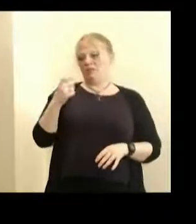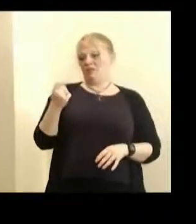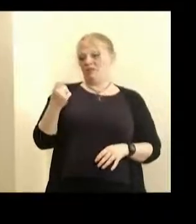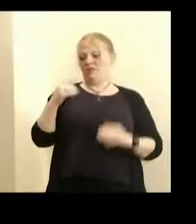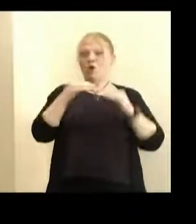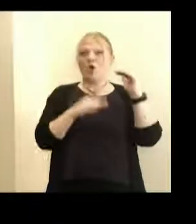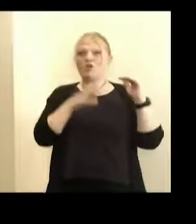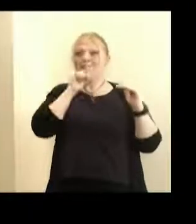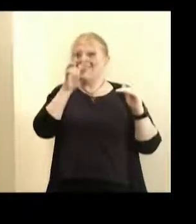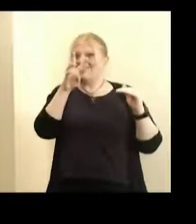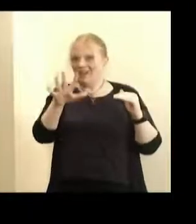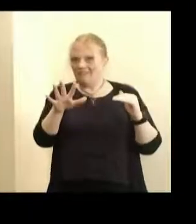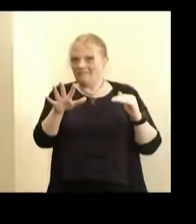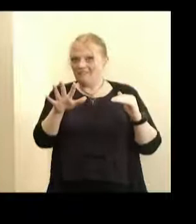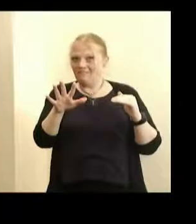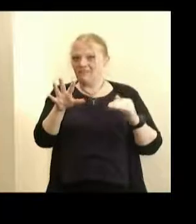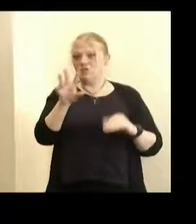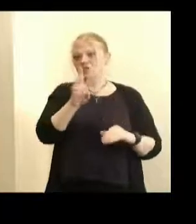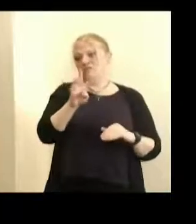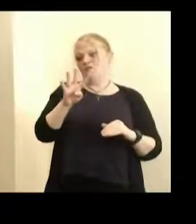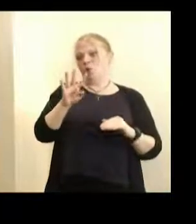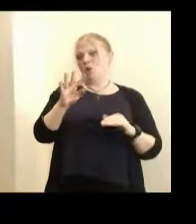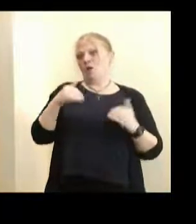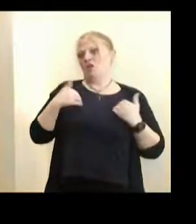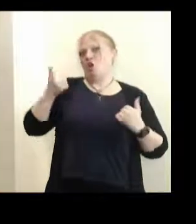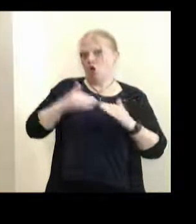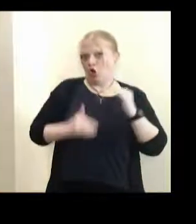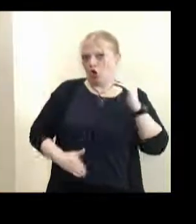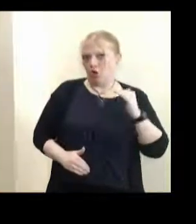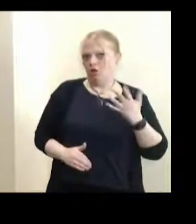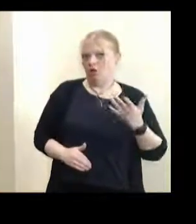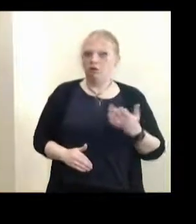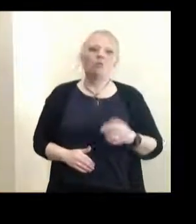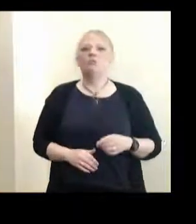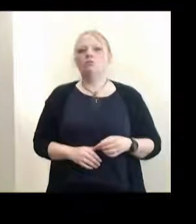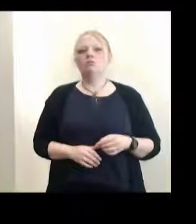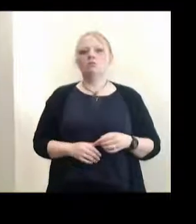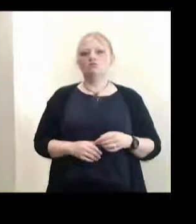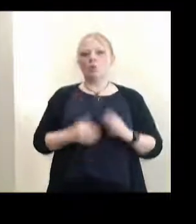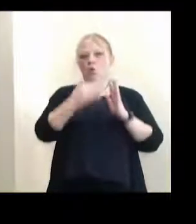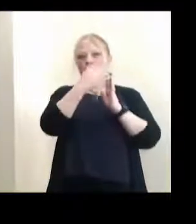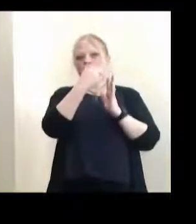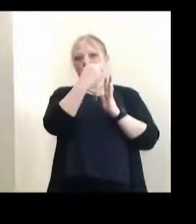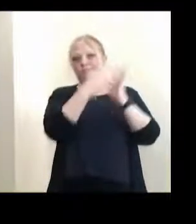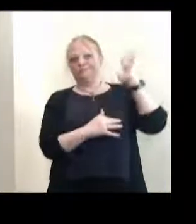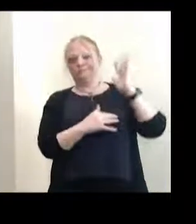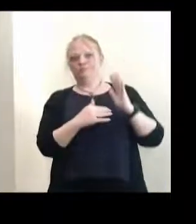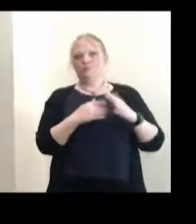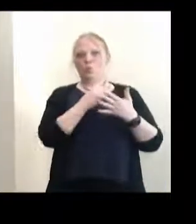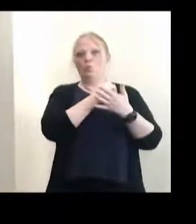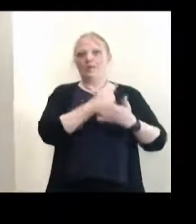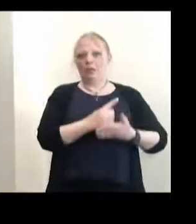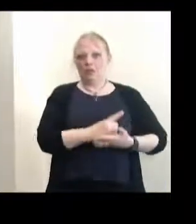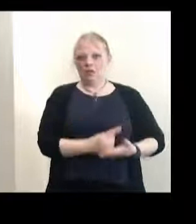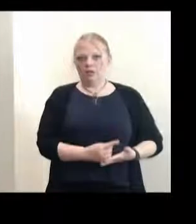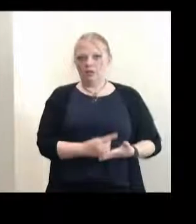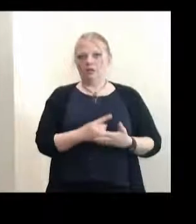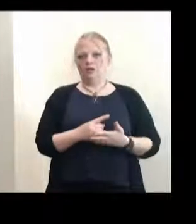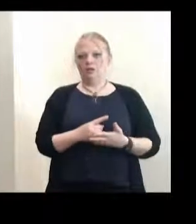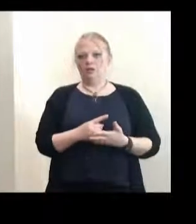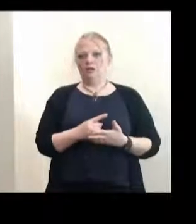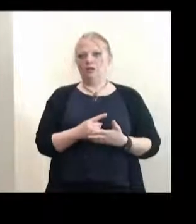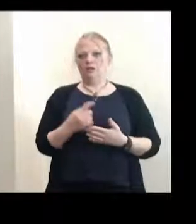age of 65, so 64 and younger. And here's the look at the new cases on a weekly basis going back to the beginning of